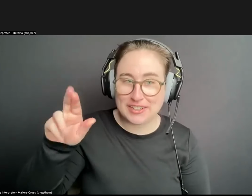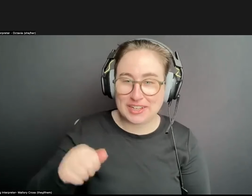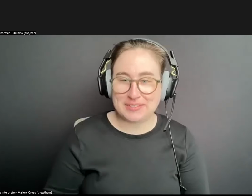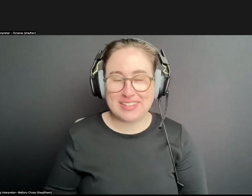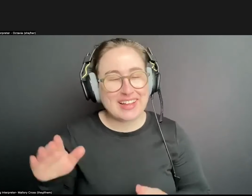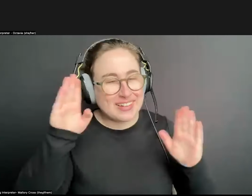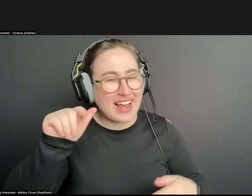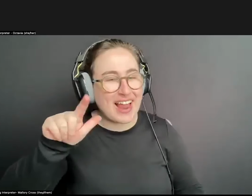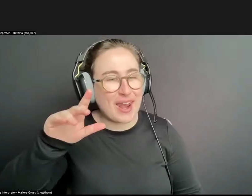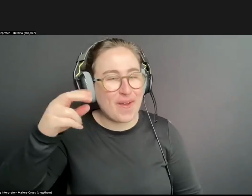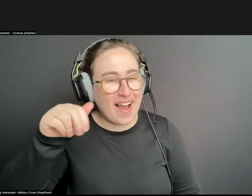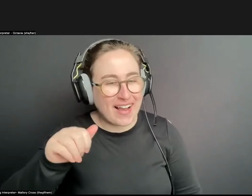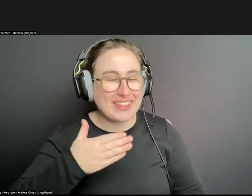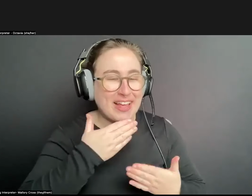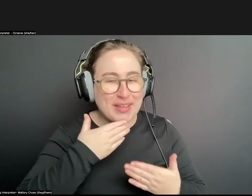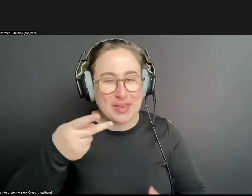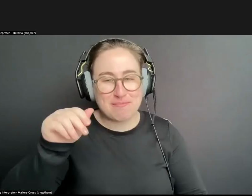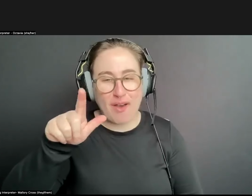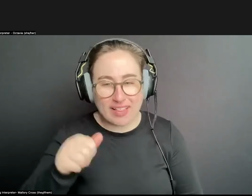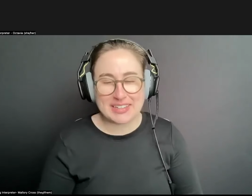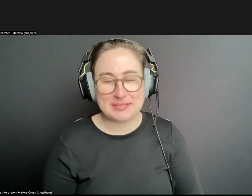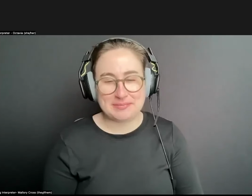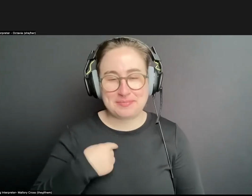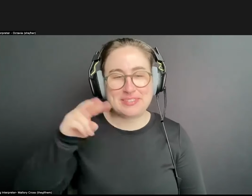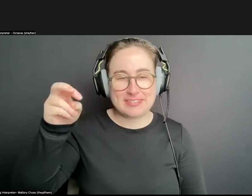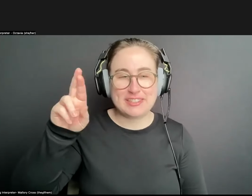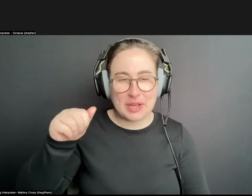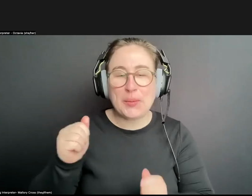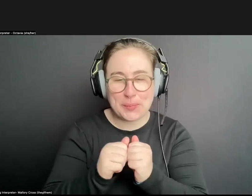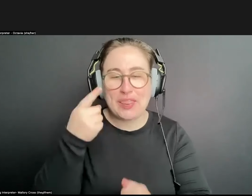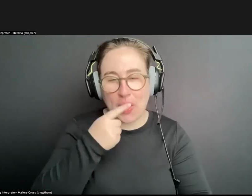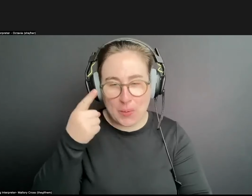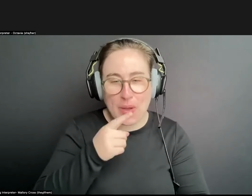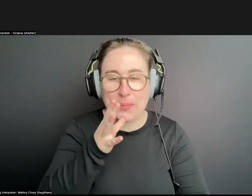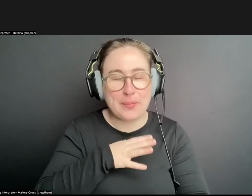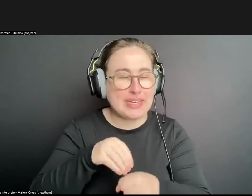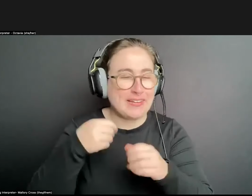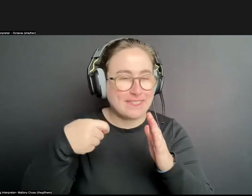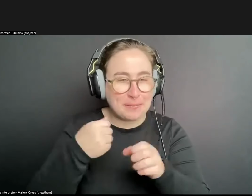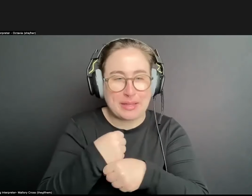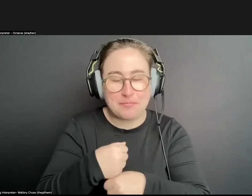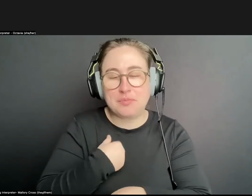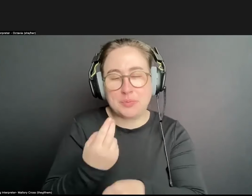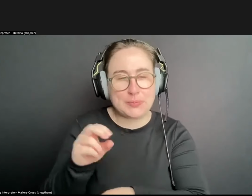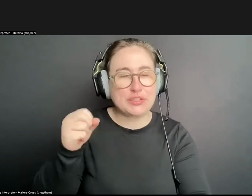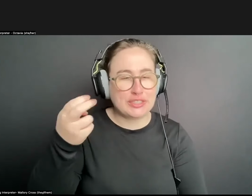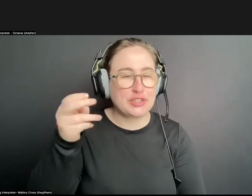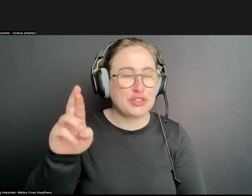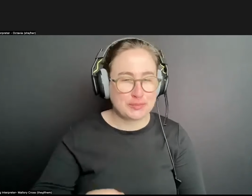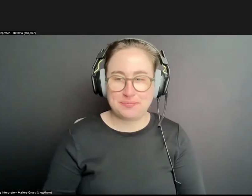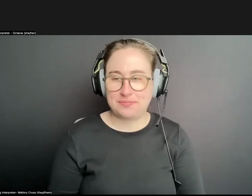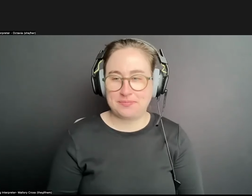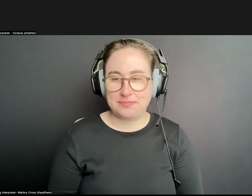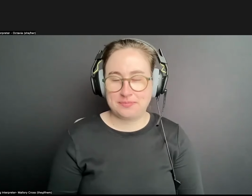Aloha, thank you, Paula. Here, Vera Zambonelli with Hawaii Women in Filmmaking. I go by she and her, and